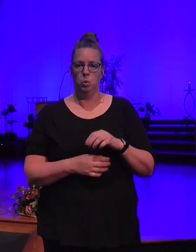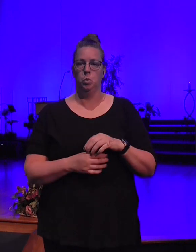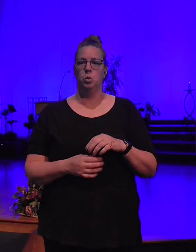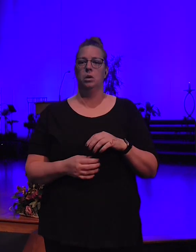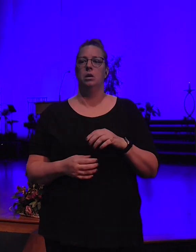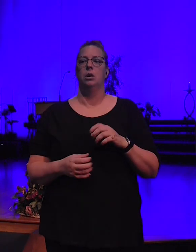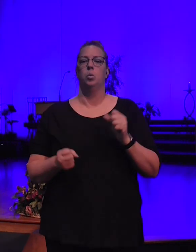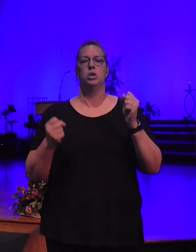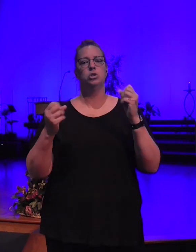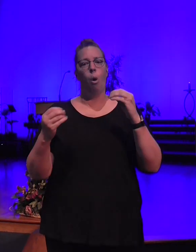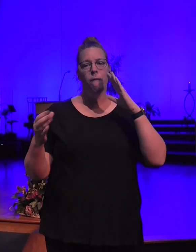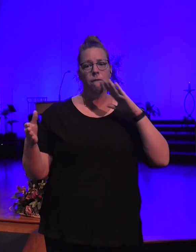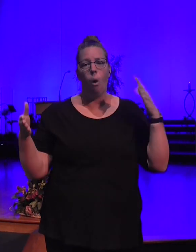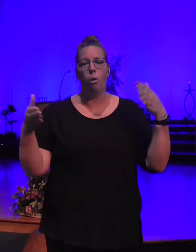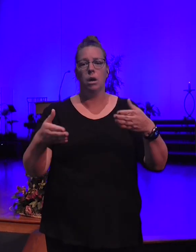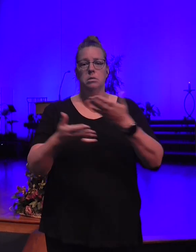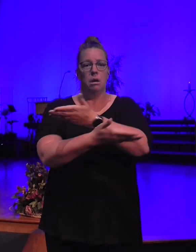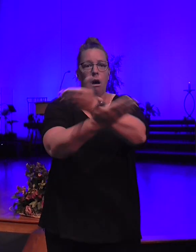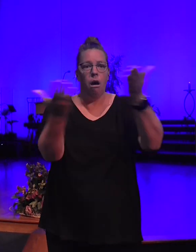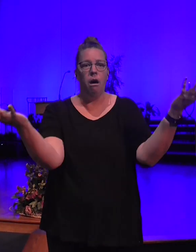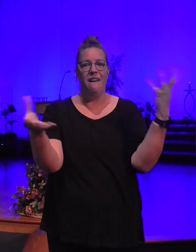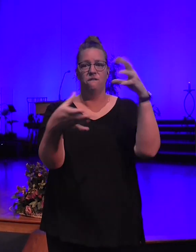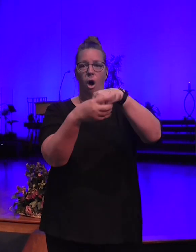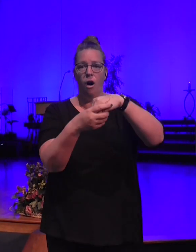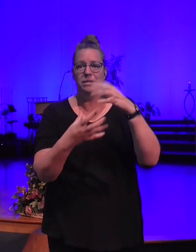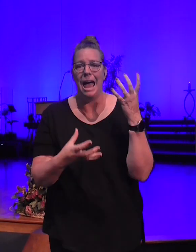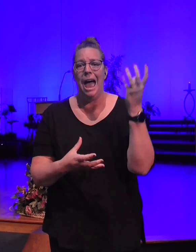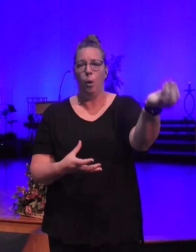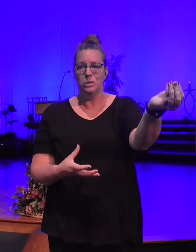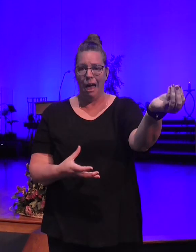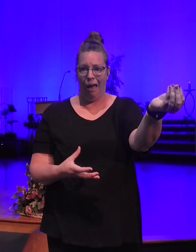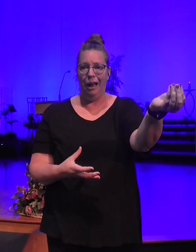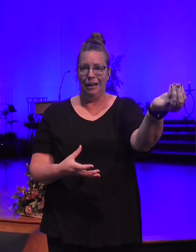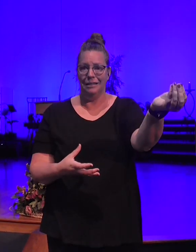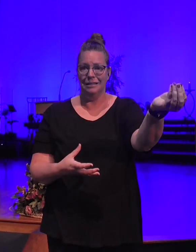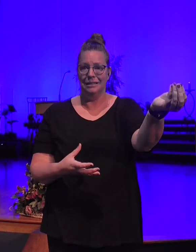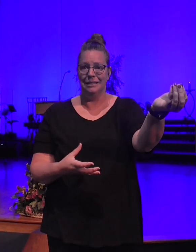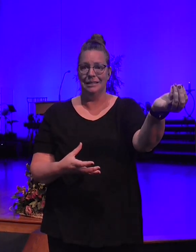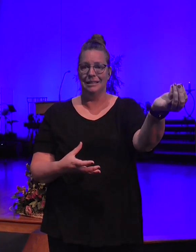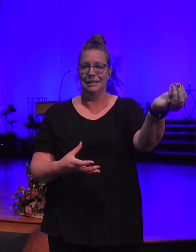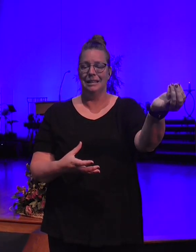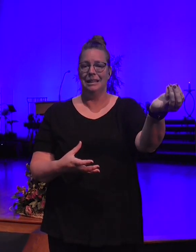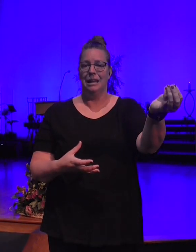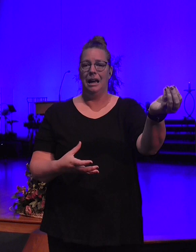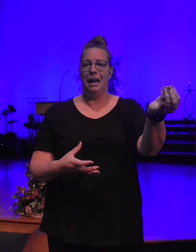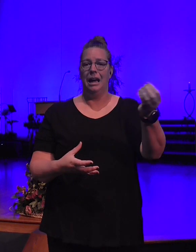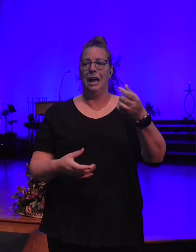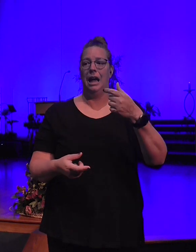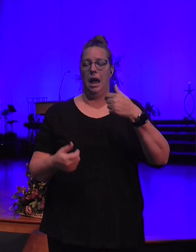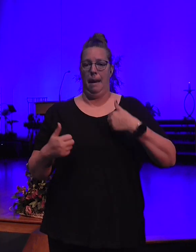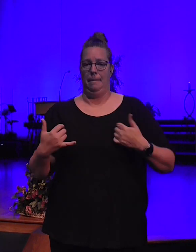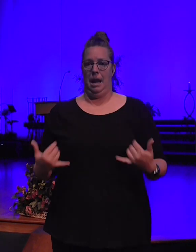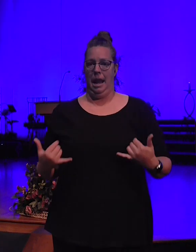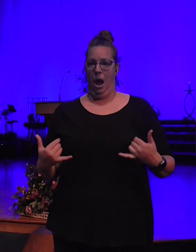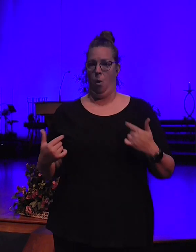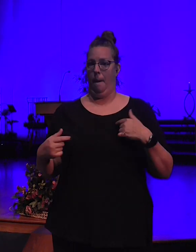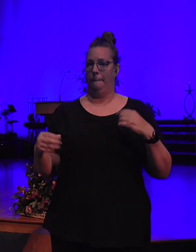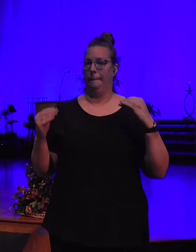out here. We're so involved with everything going out beyond us. And I'm now